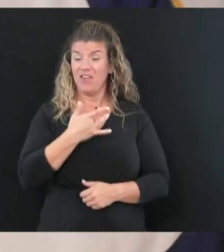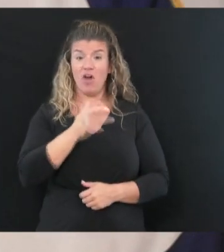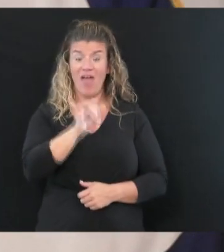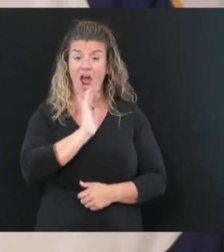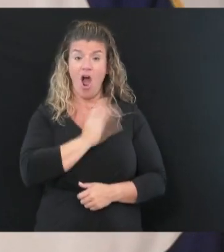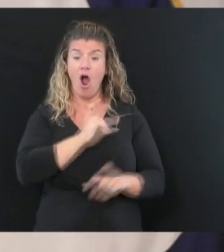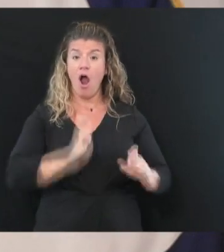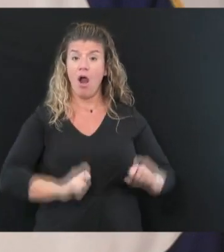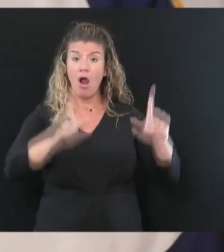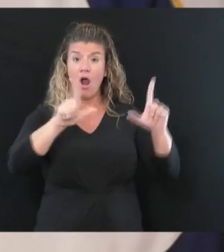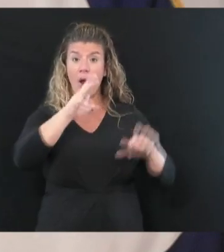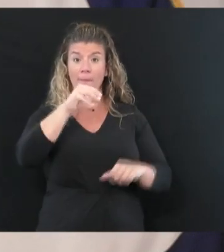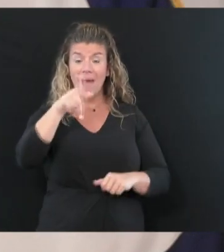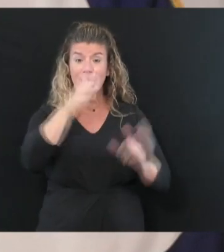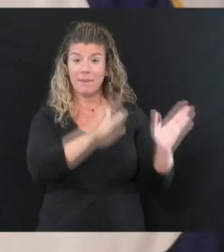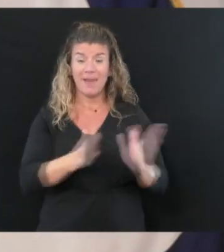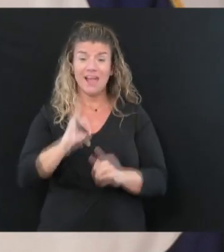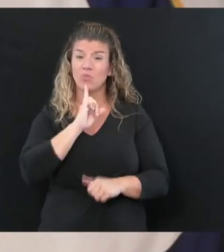mapping and really good plan.